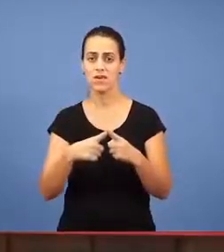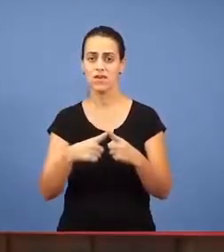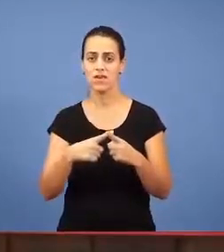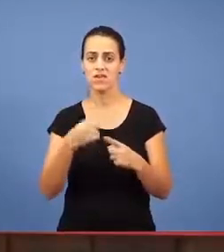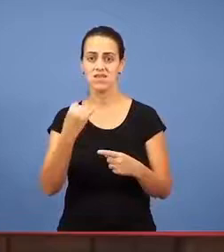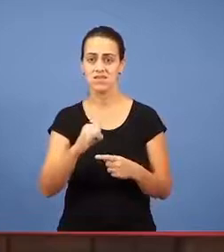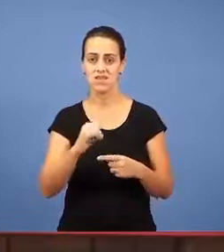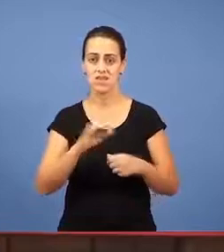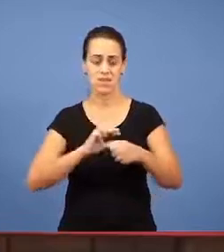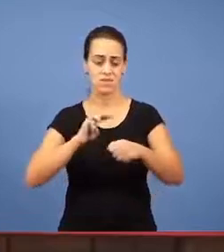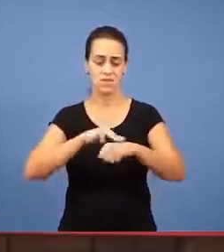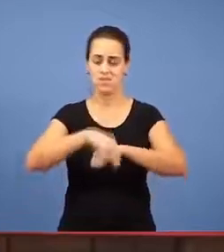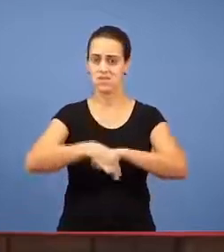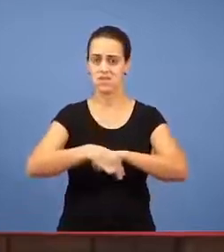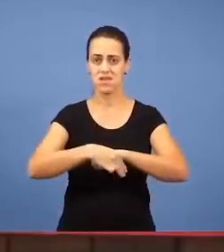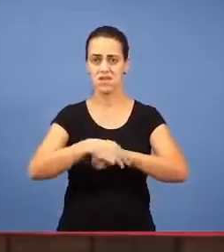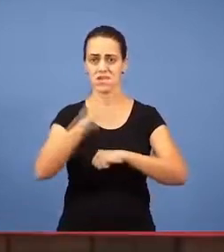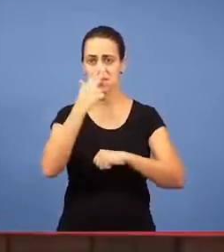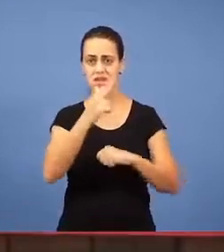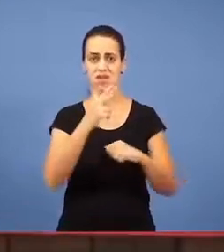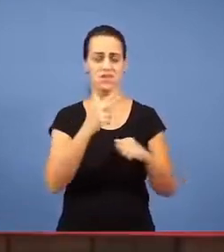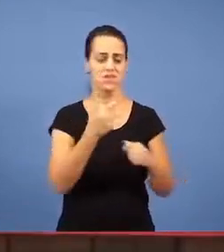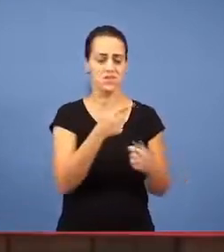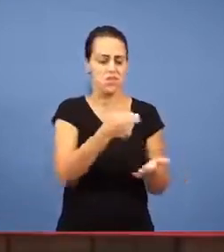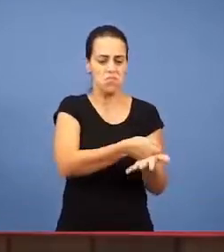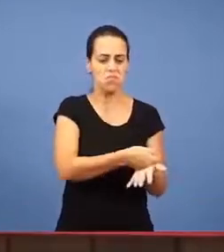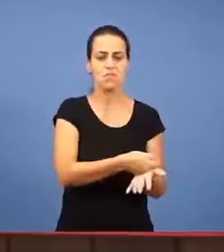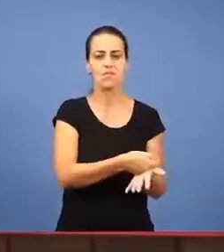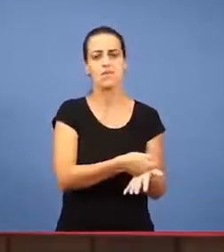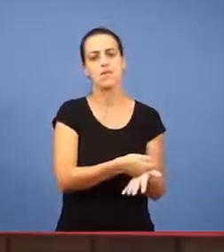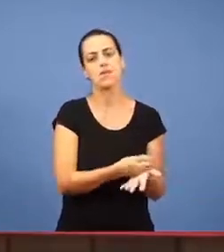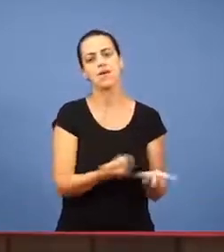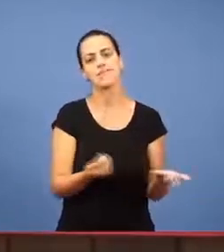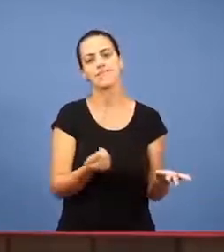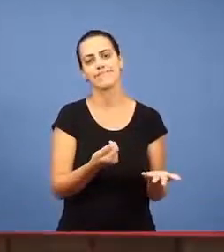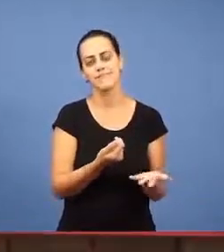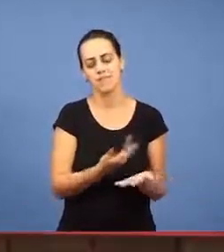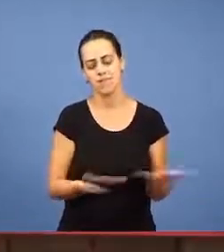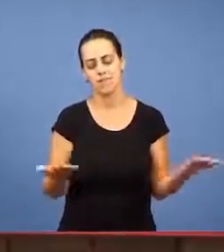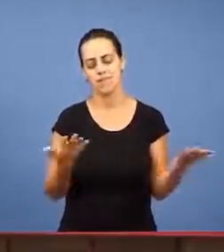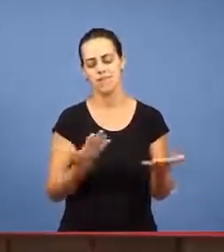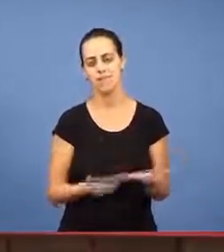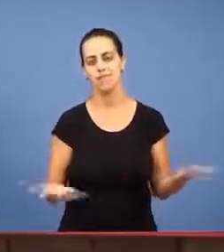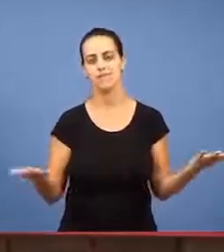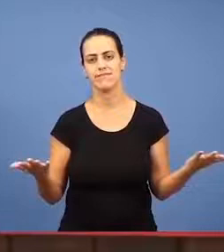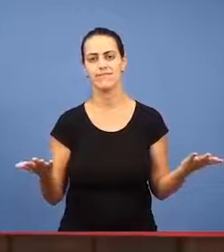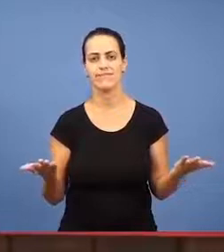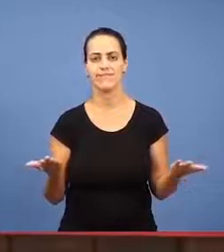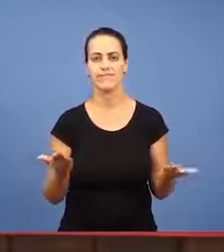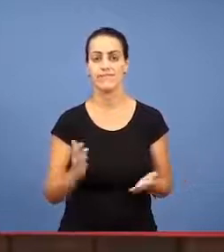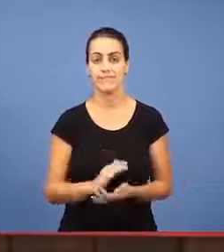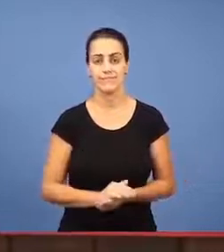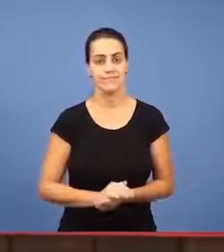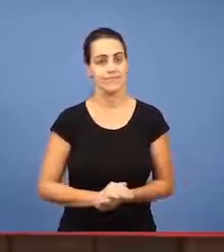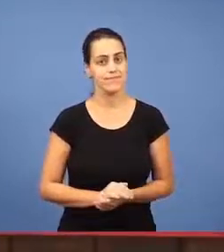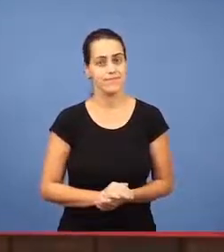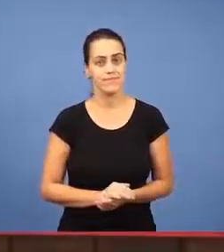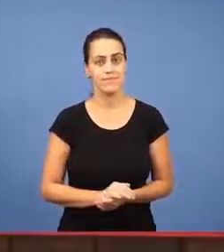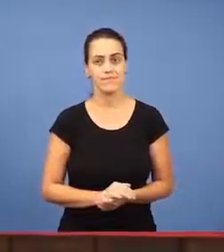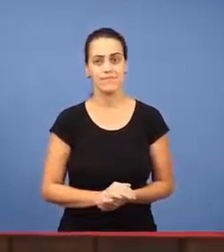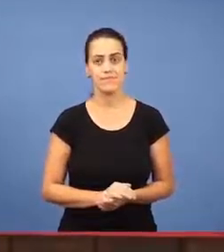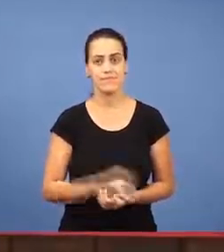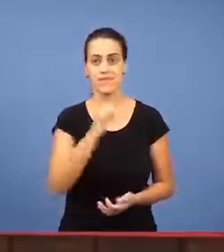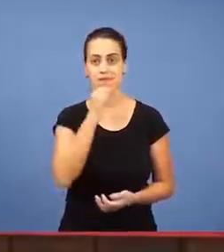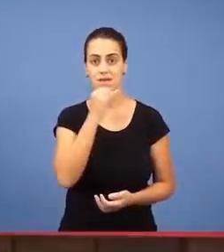attached to this. There's no pastor that can move the ministry forward. It has a problem at home. The wife doesn't